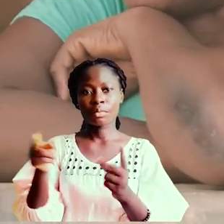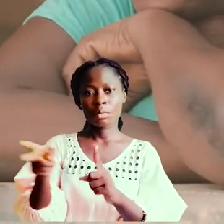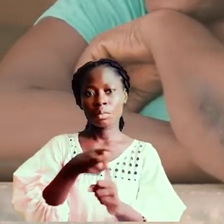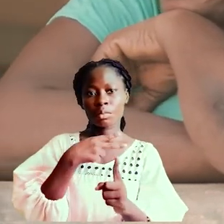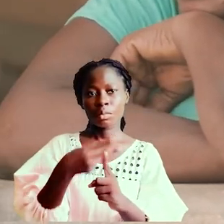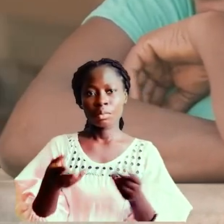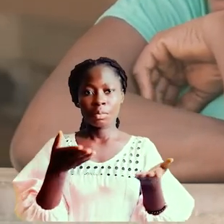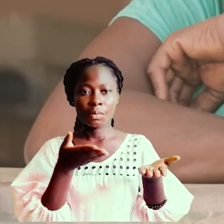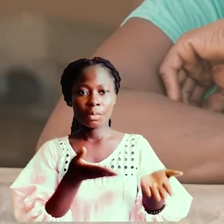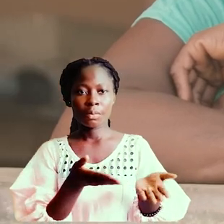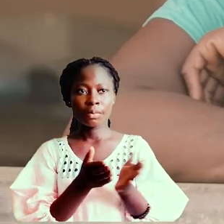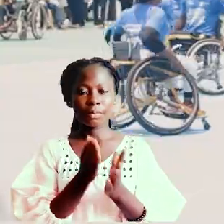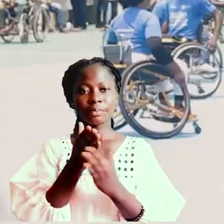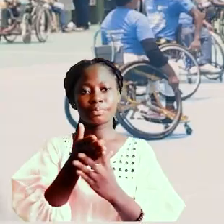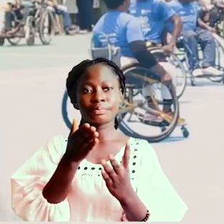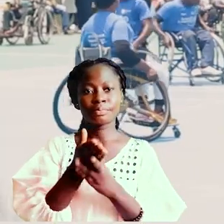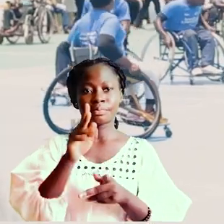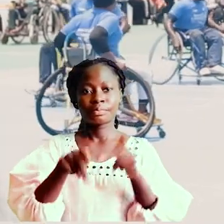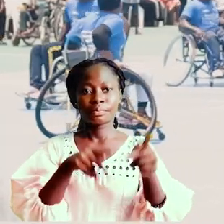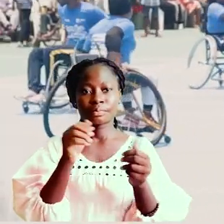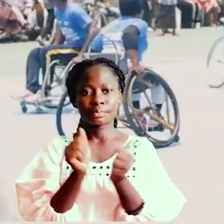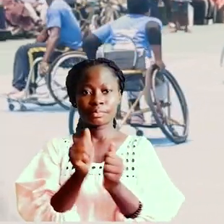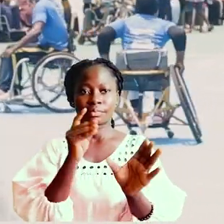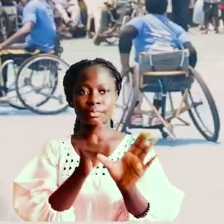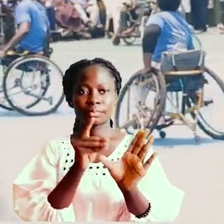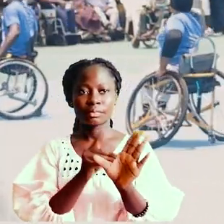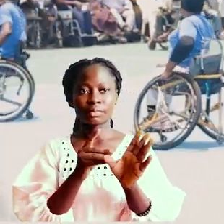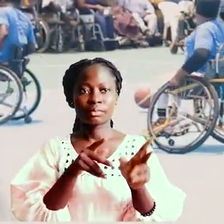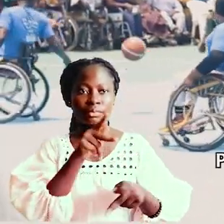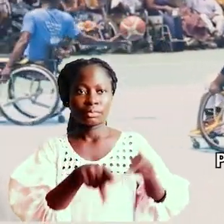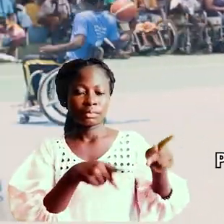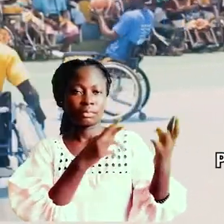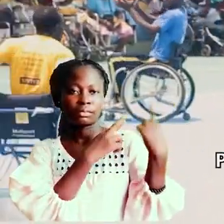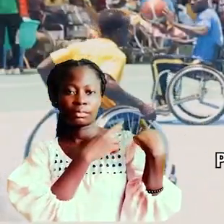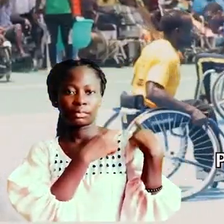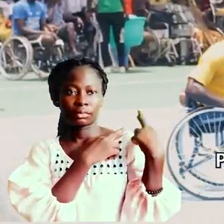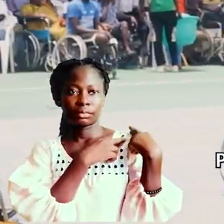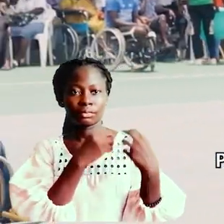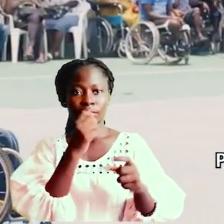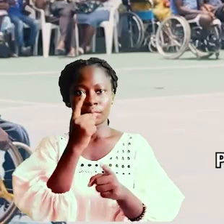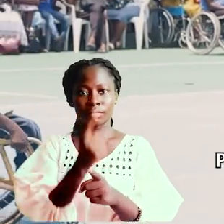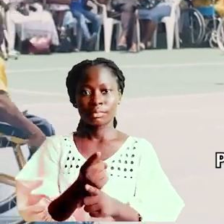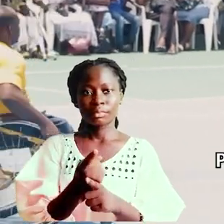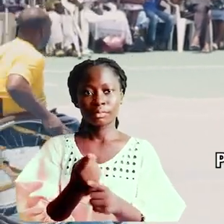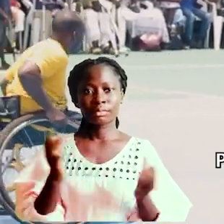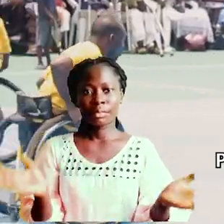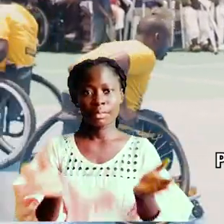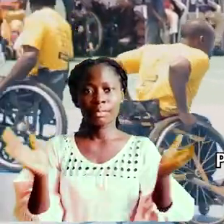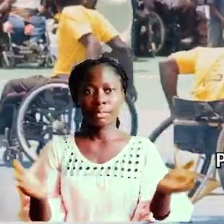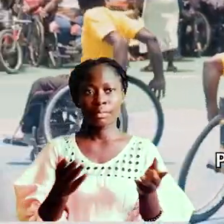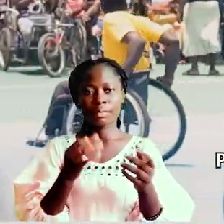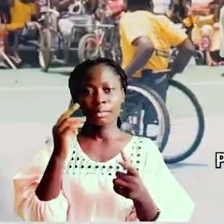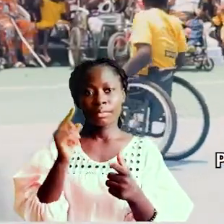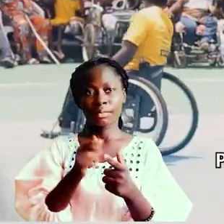report violations available and accessible to people with disabilities. People responsible for dispensing justice are